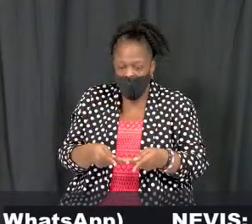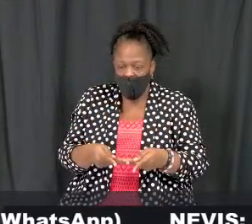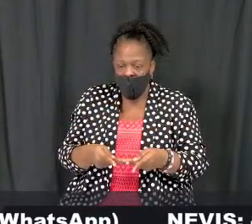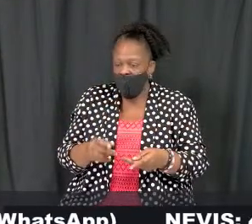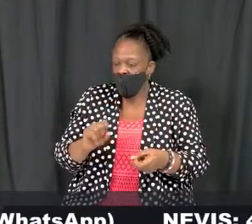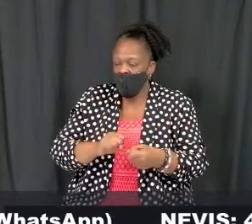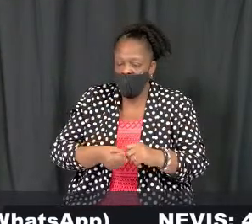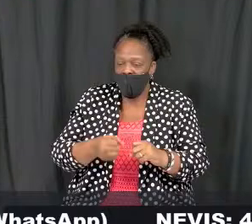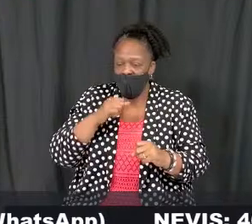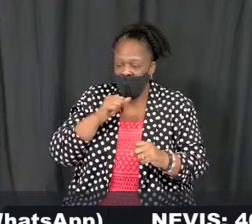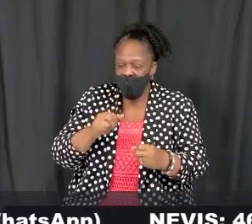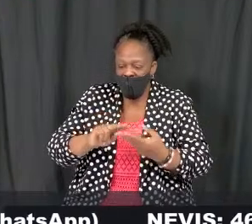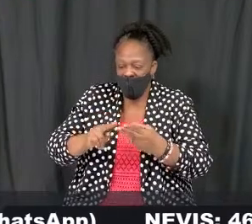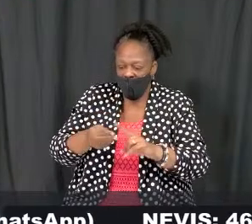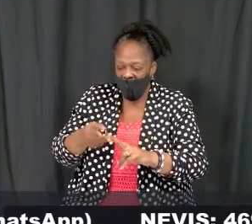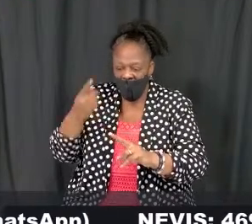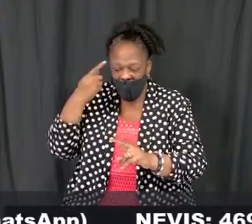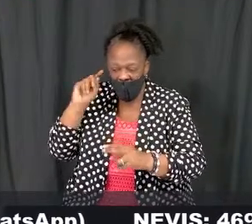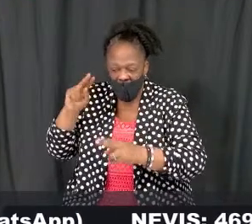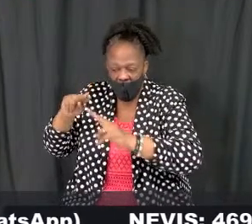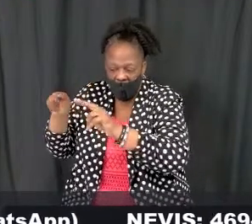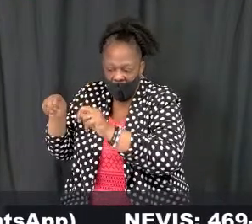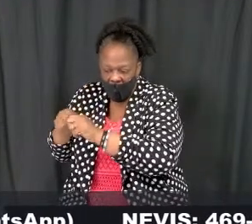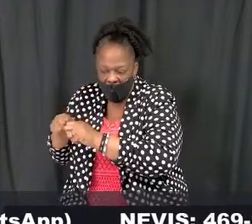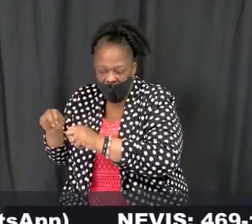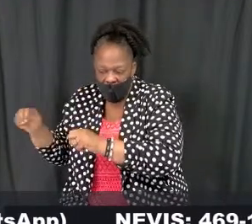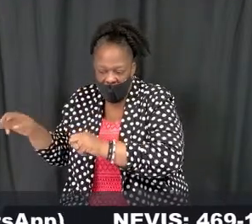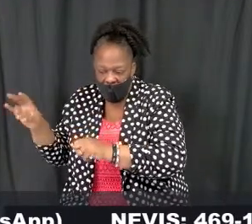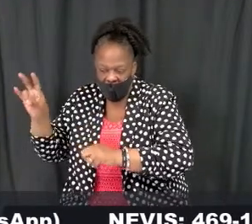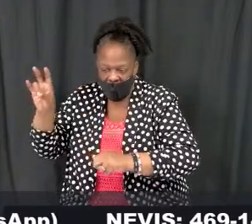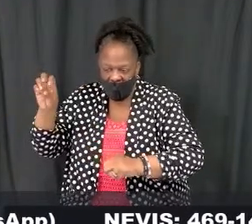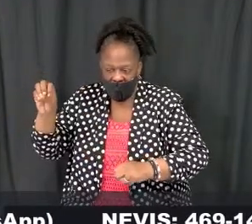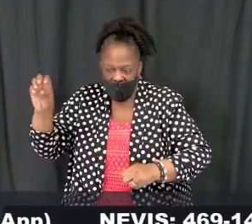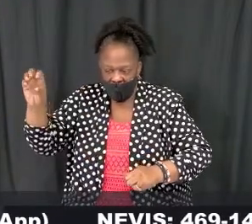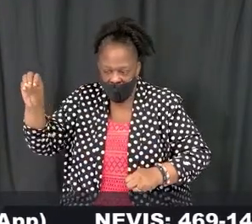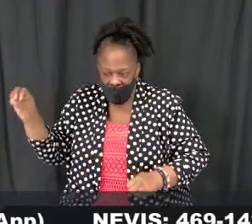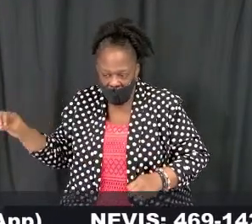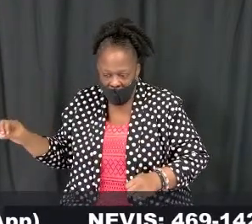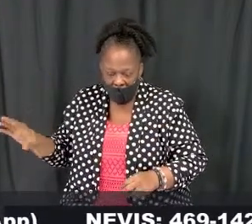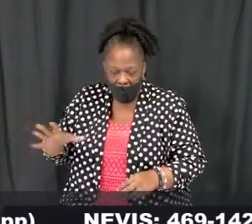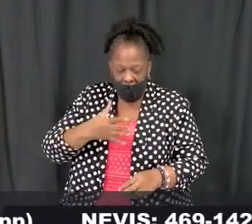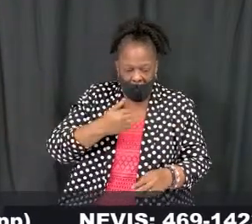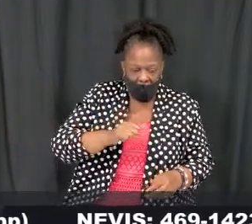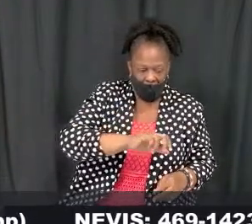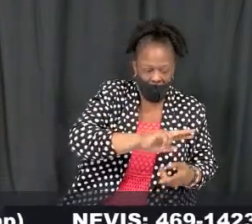and Nevis, and the totals are for St. Kitts and Nevis.